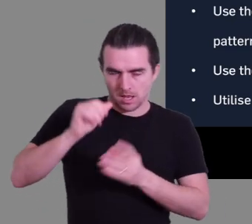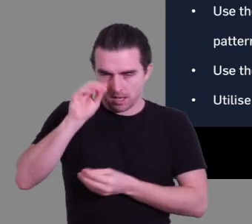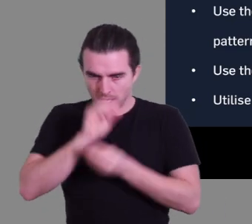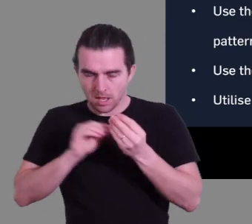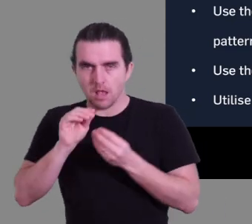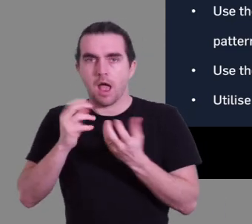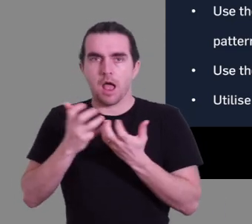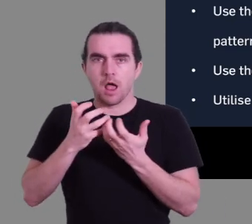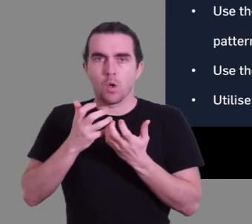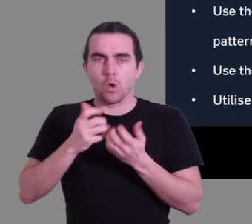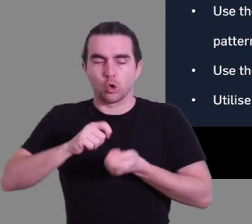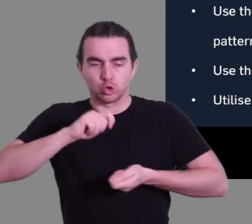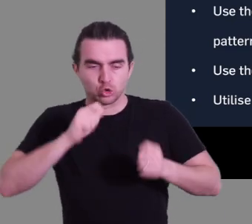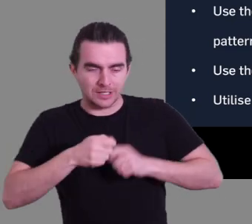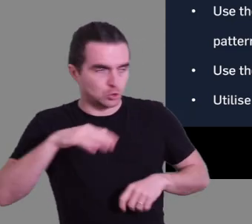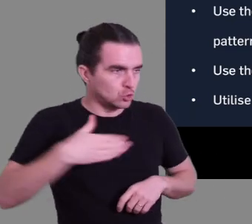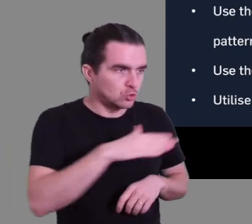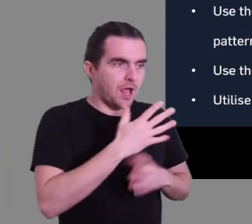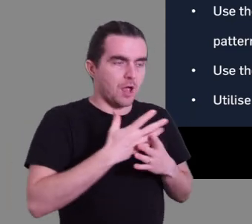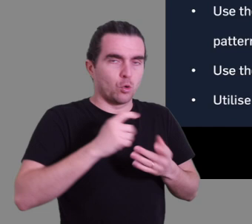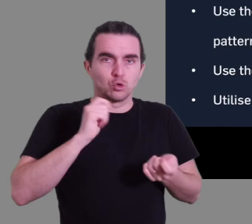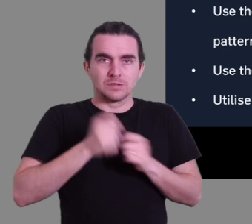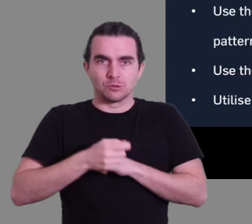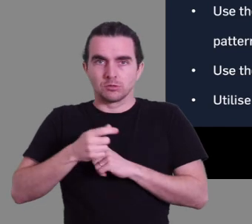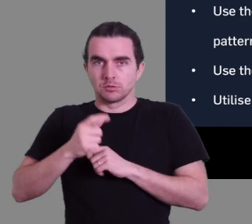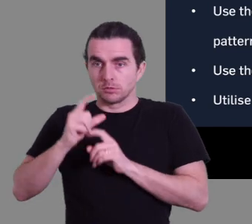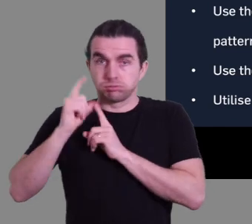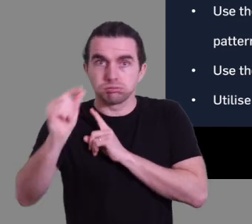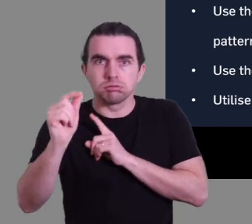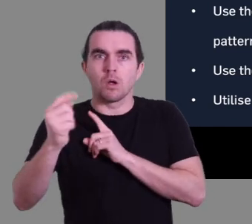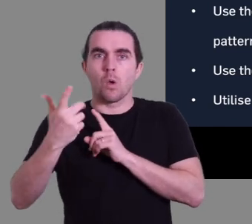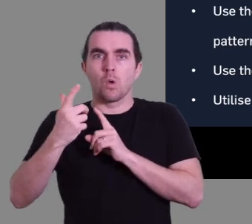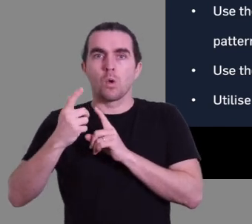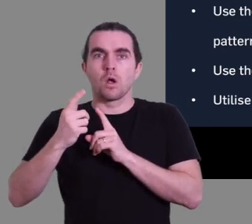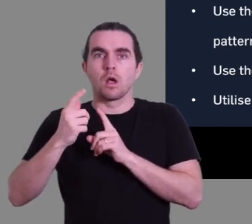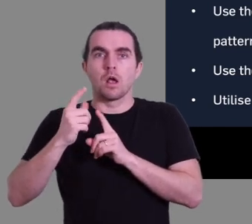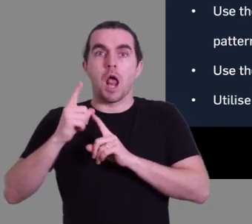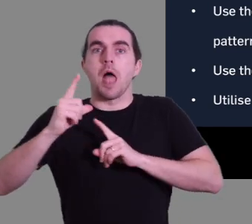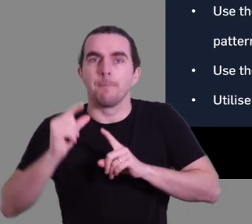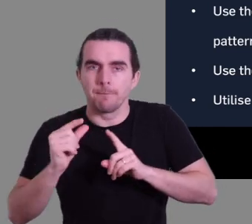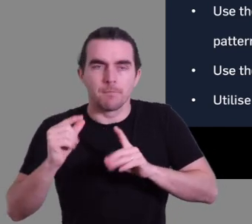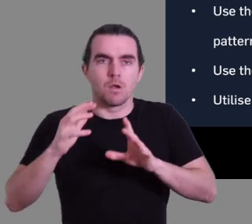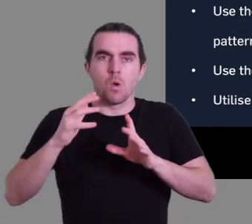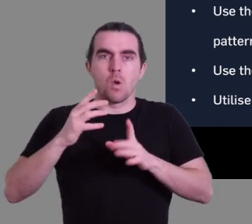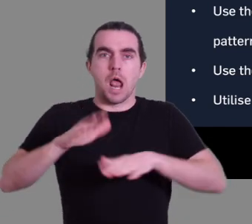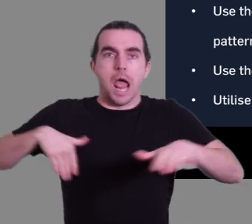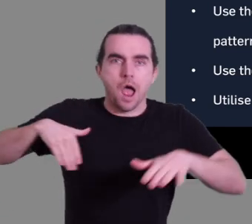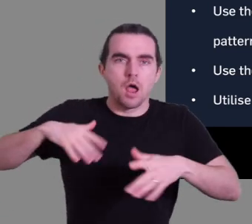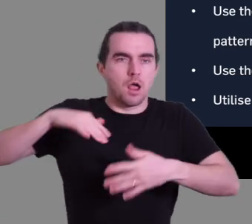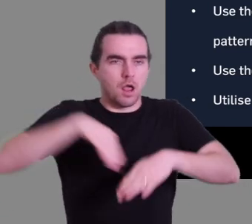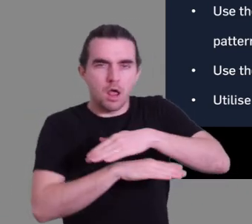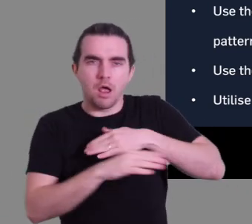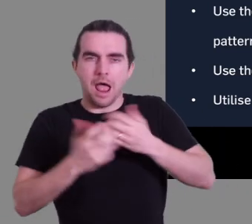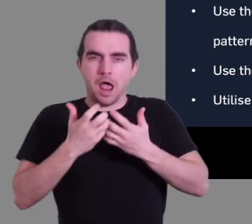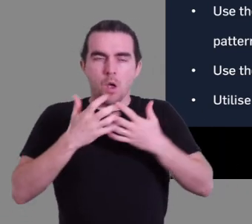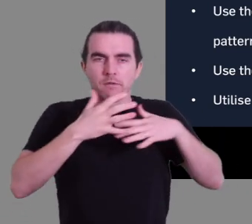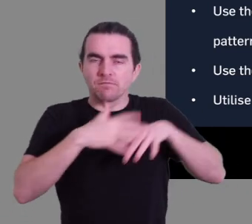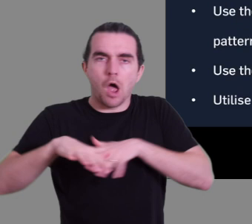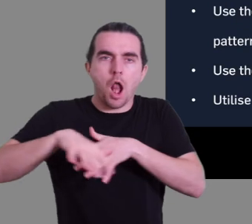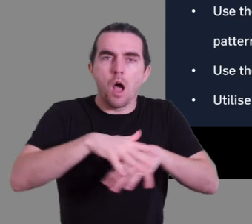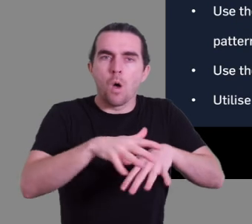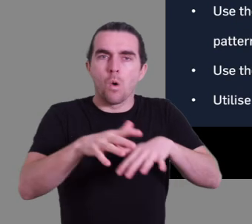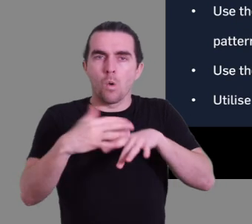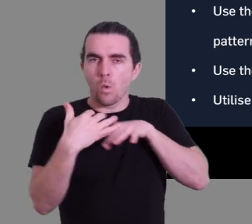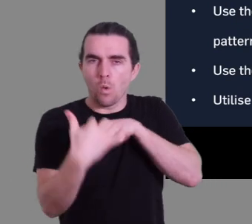of changing direction, changing speed, disguise, using the body as a barrier, going against the